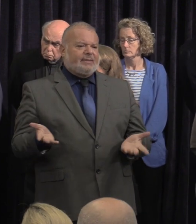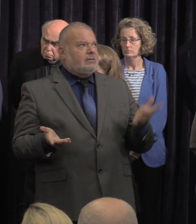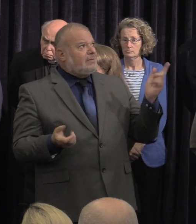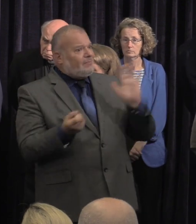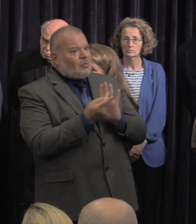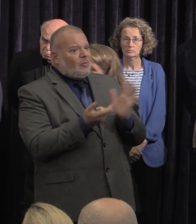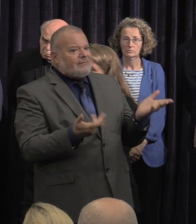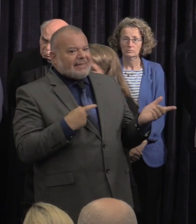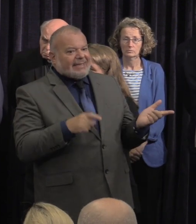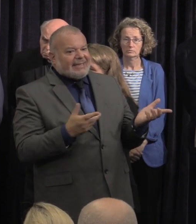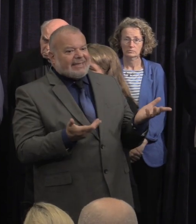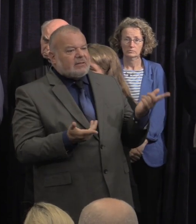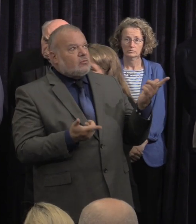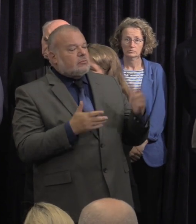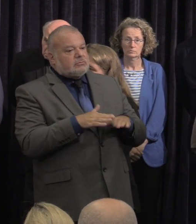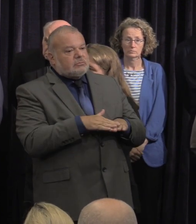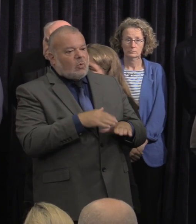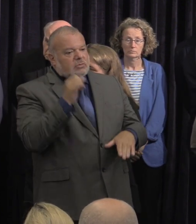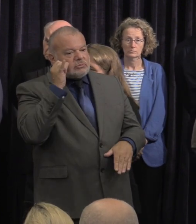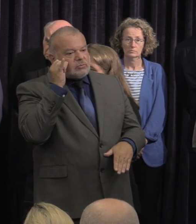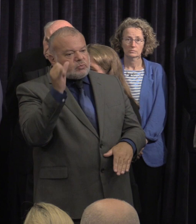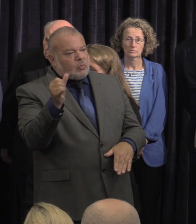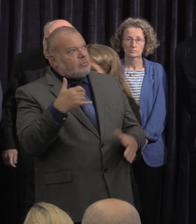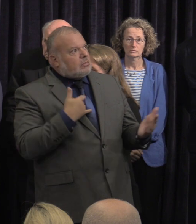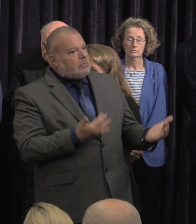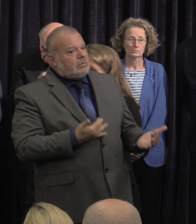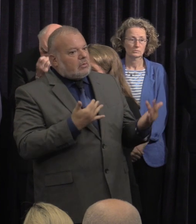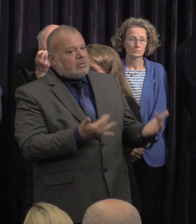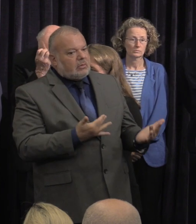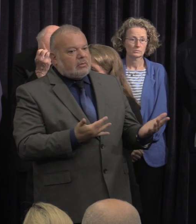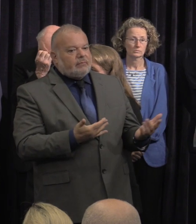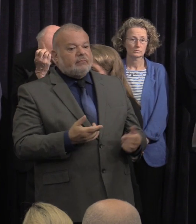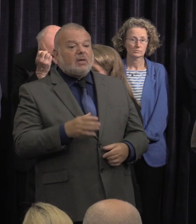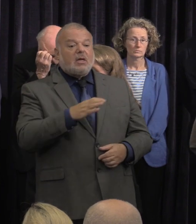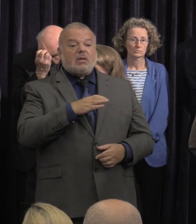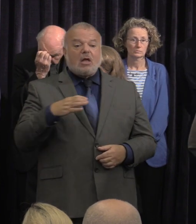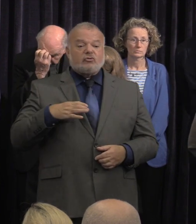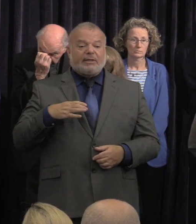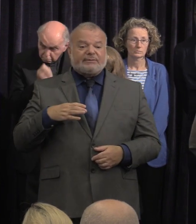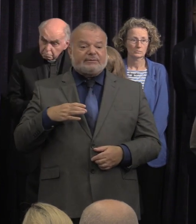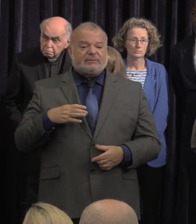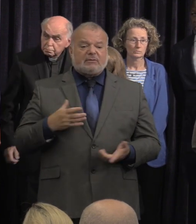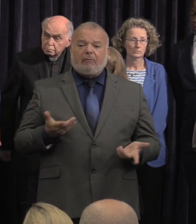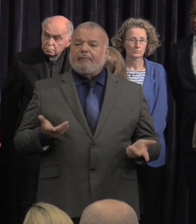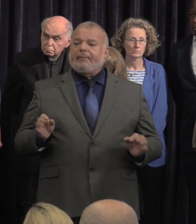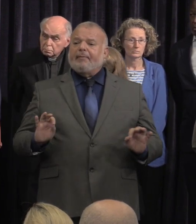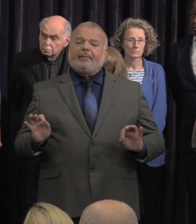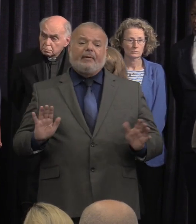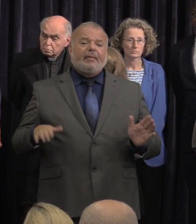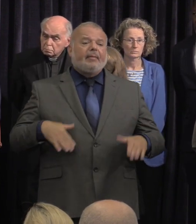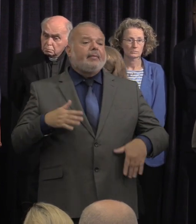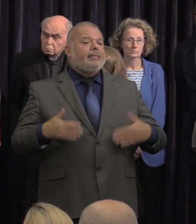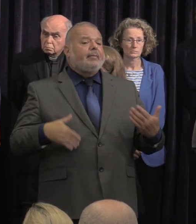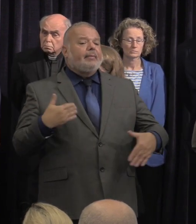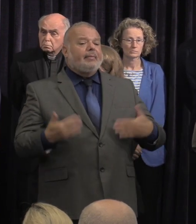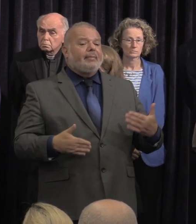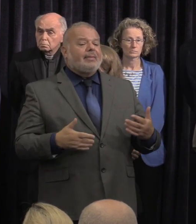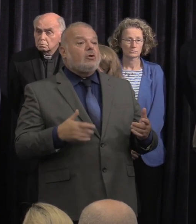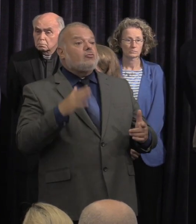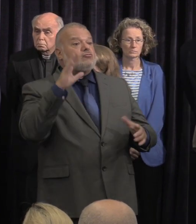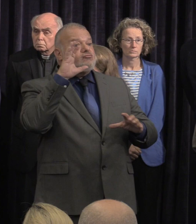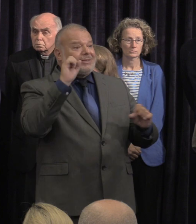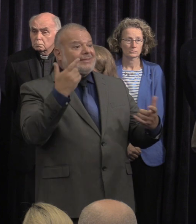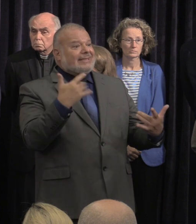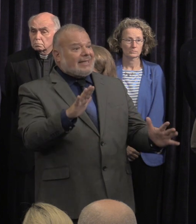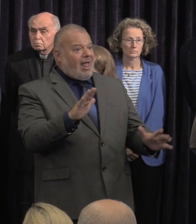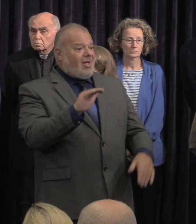situation where Congress has simply failed to act, failed to heed the call of the Biden administration to enact